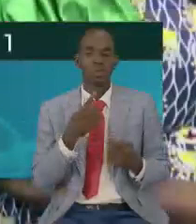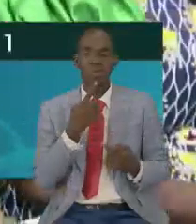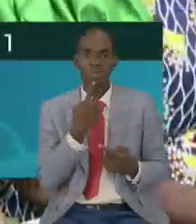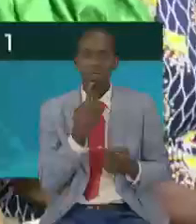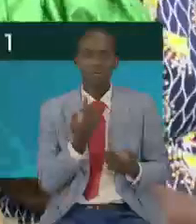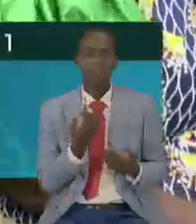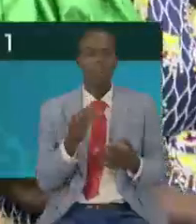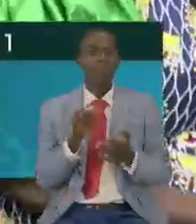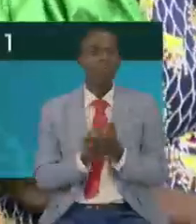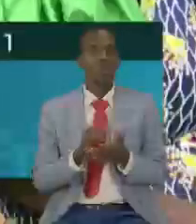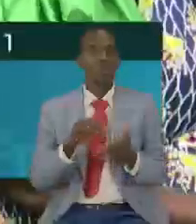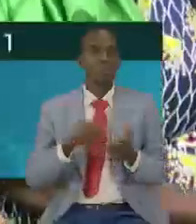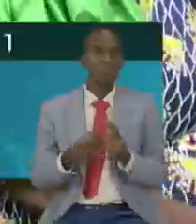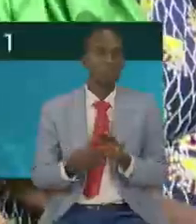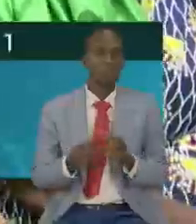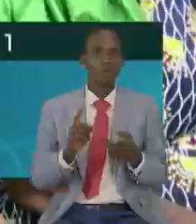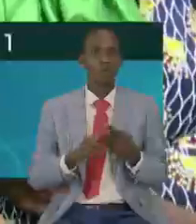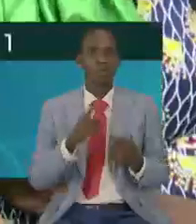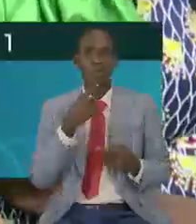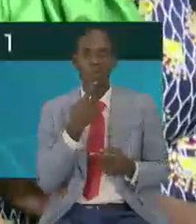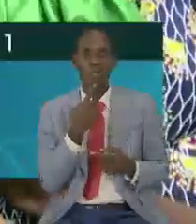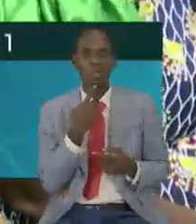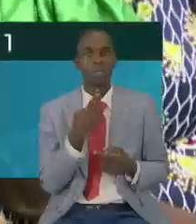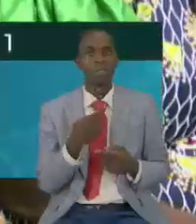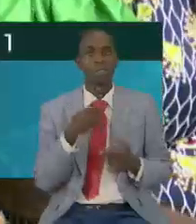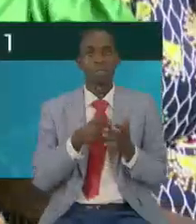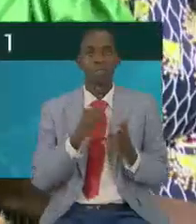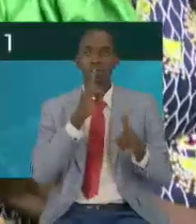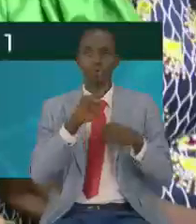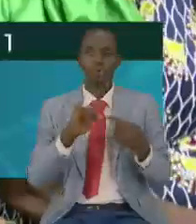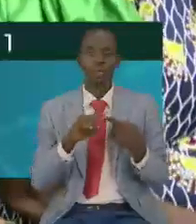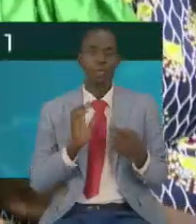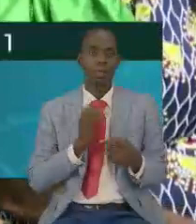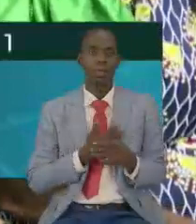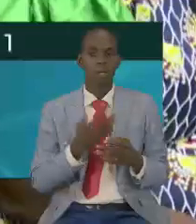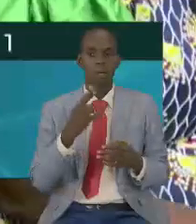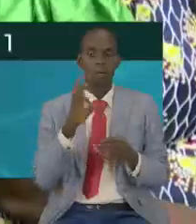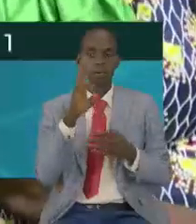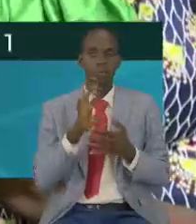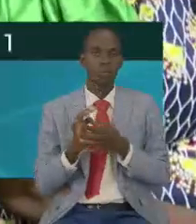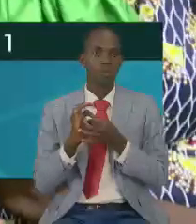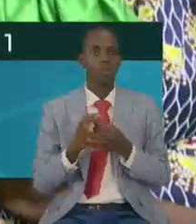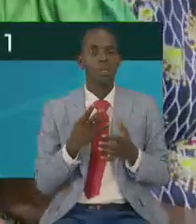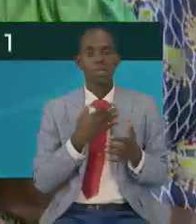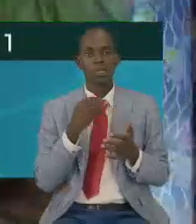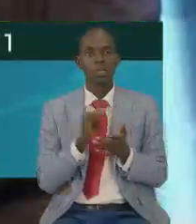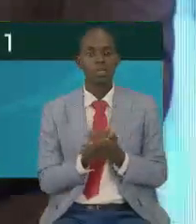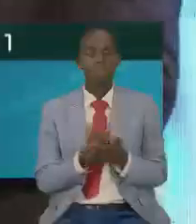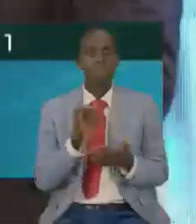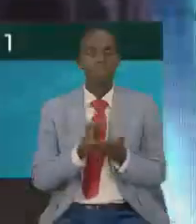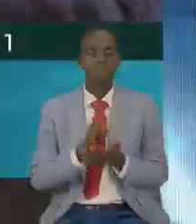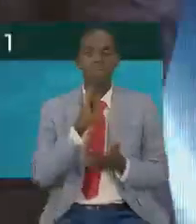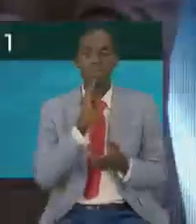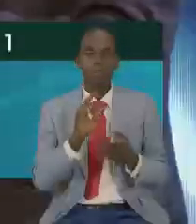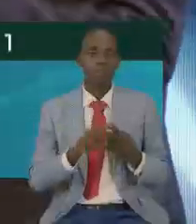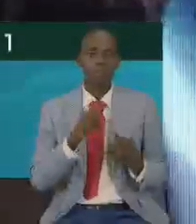talking about our reconciliation. And it says, that is to say, it's talking about the sacrifice